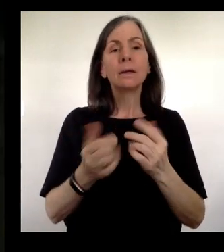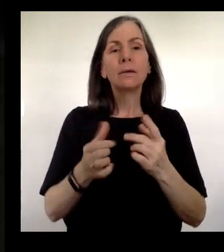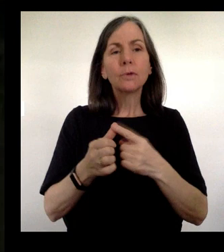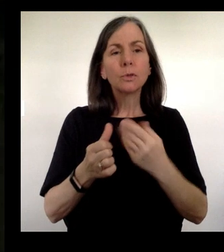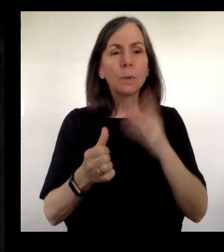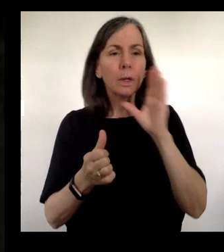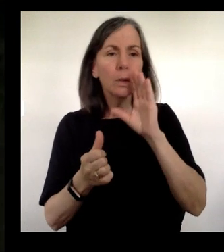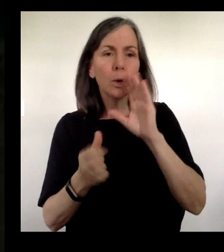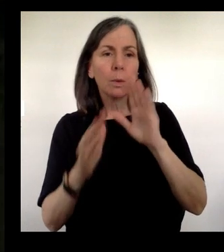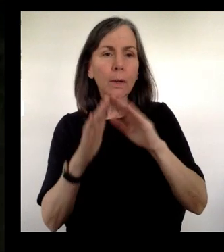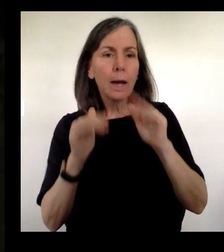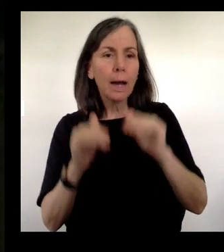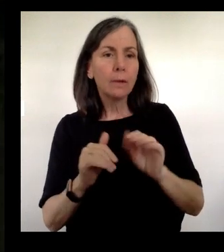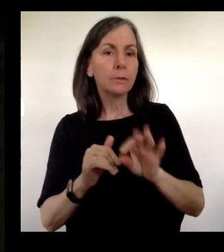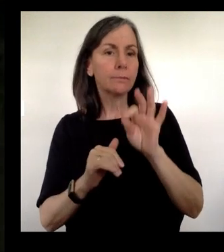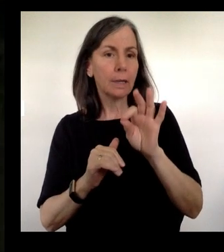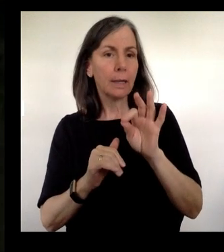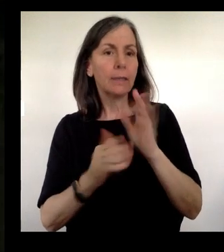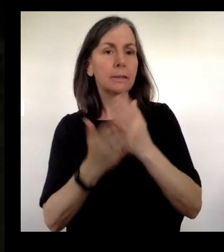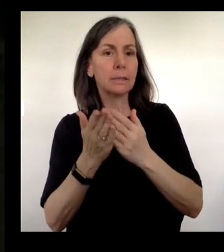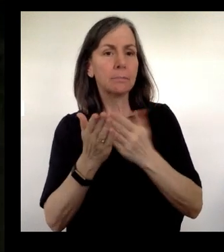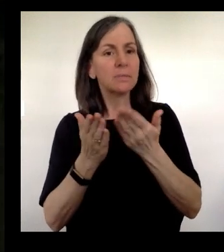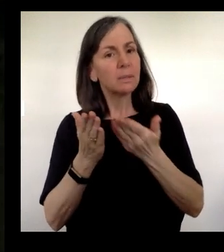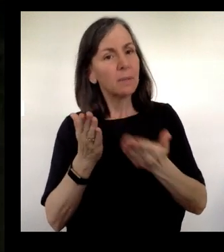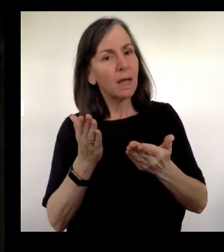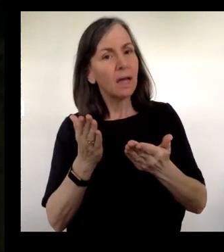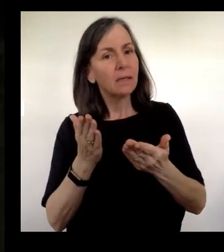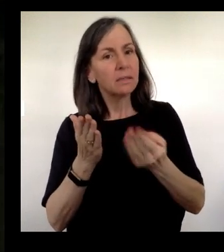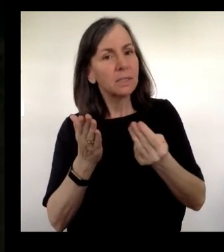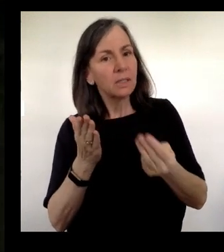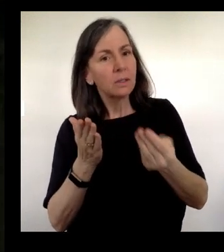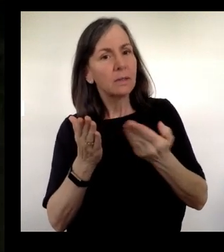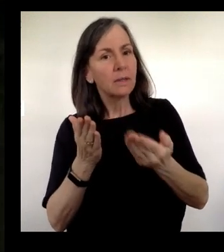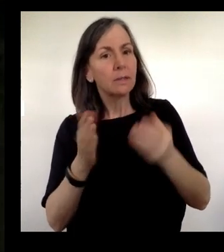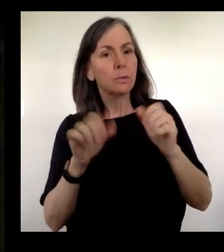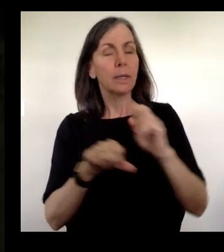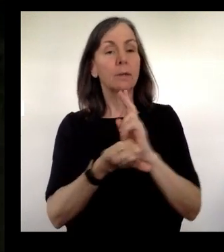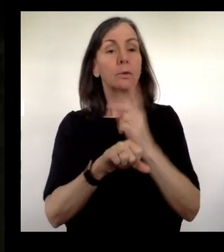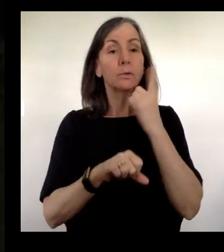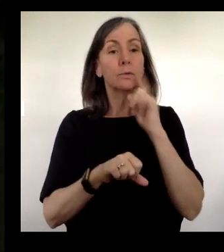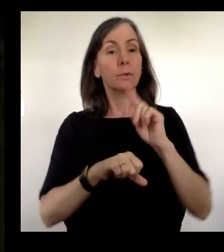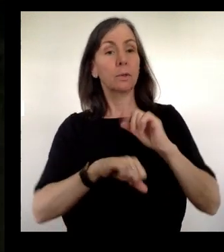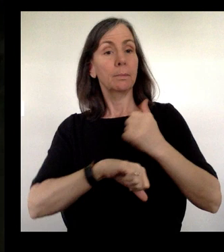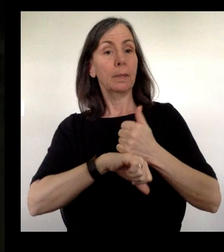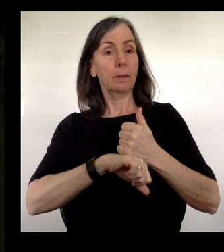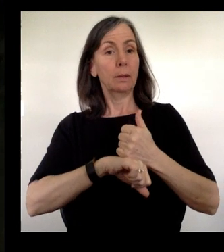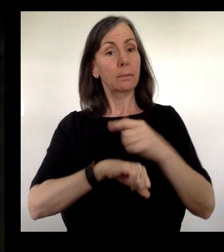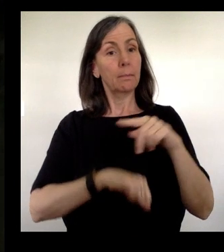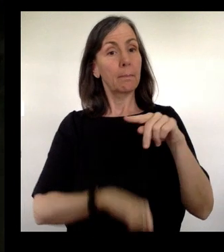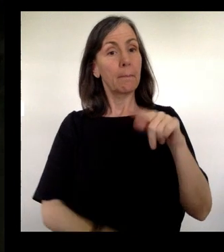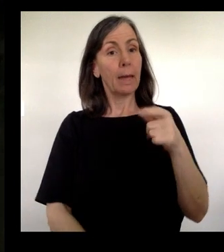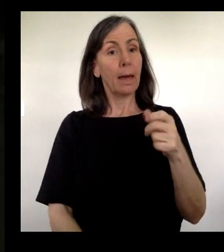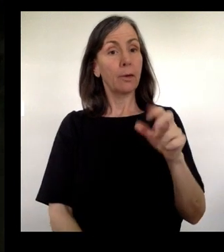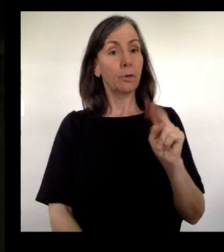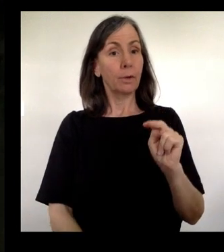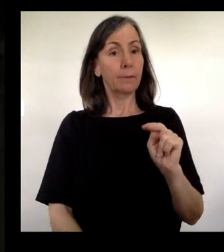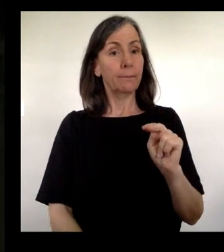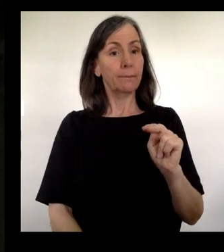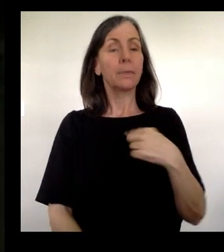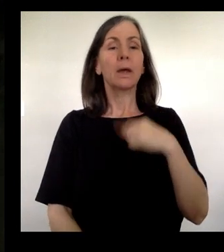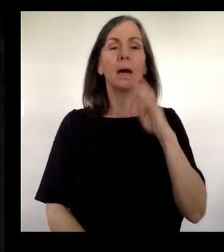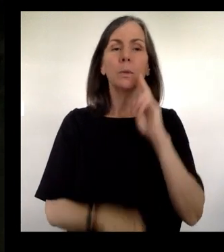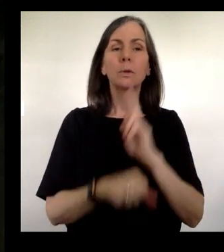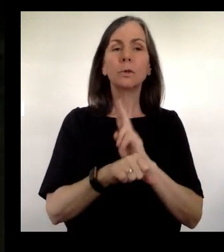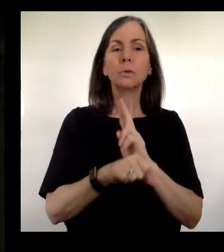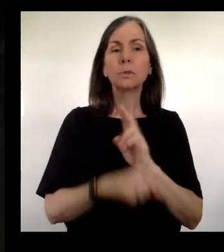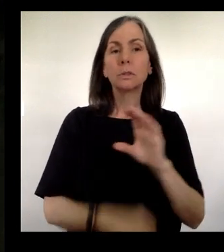our house and find some supplies or materials we can use to actually build our pattern. I'm going to use some Cheerios